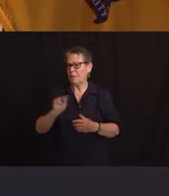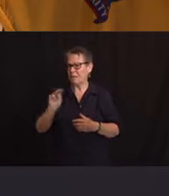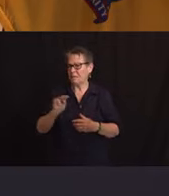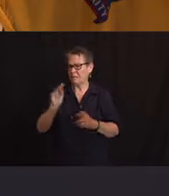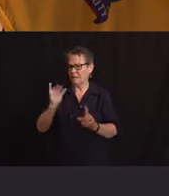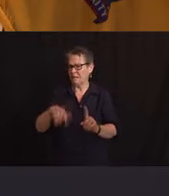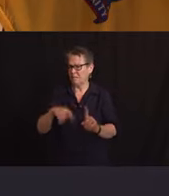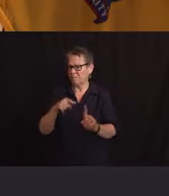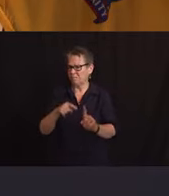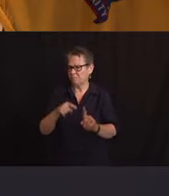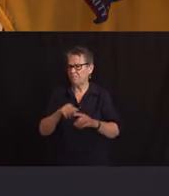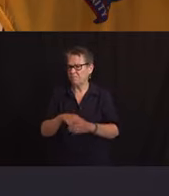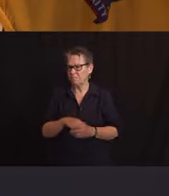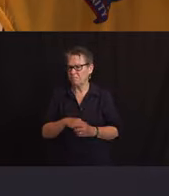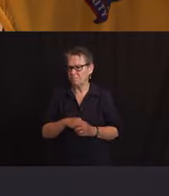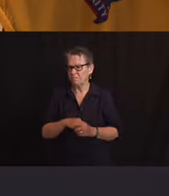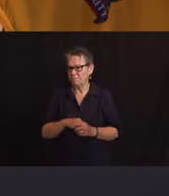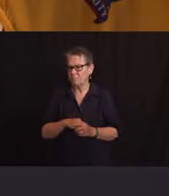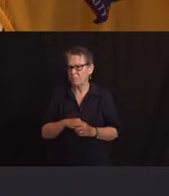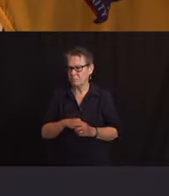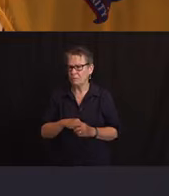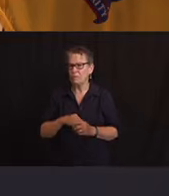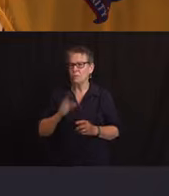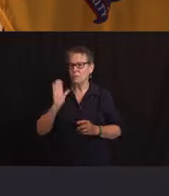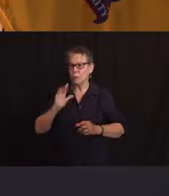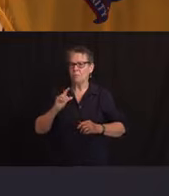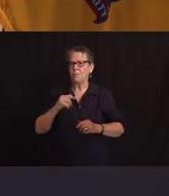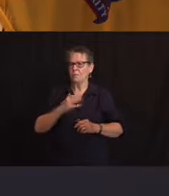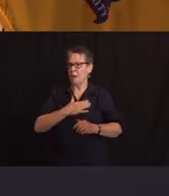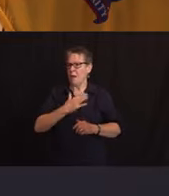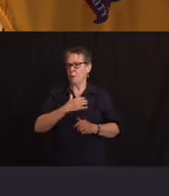heretofore, we were glad to take that step.